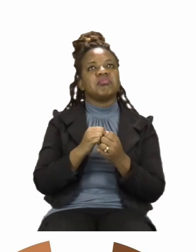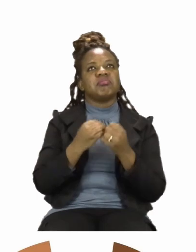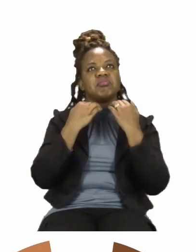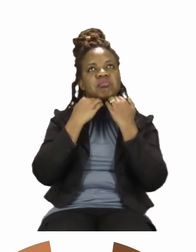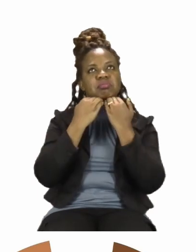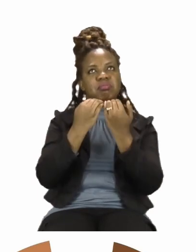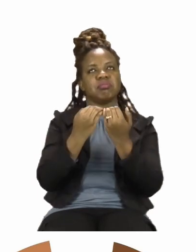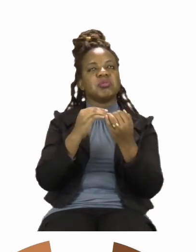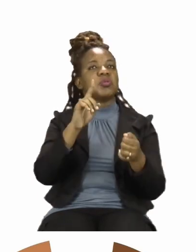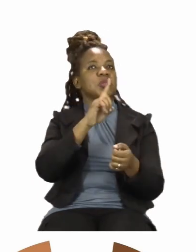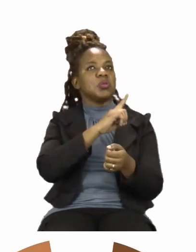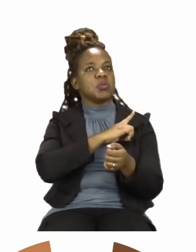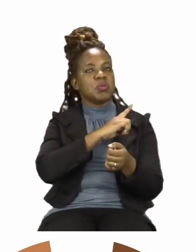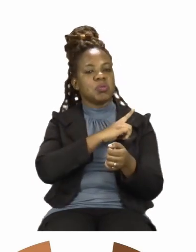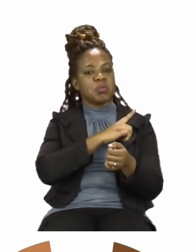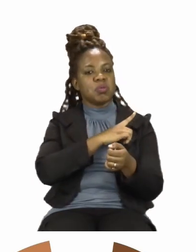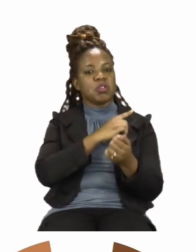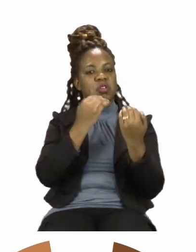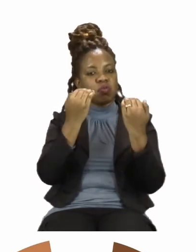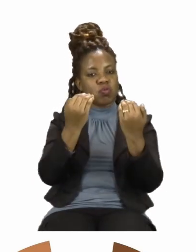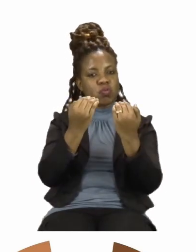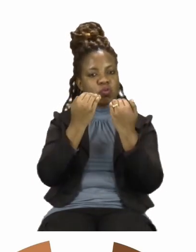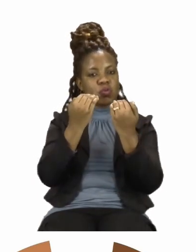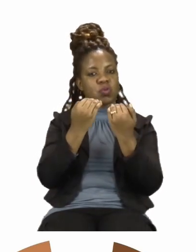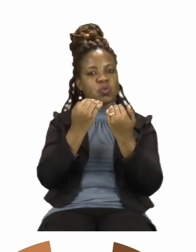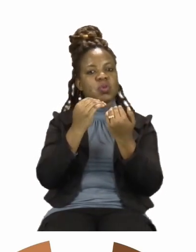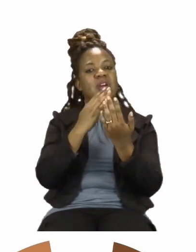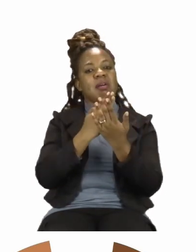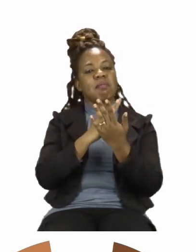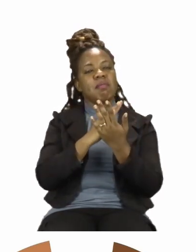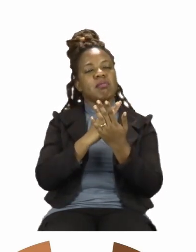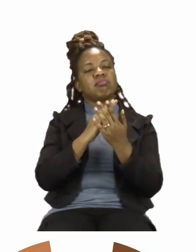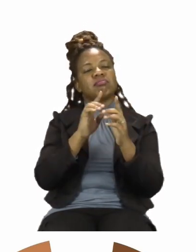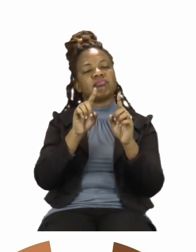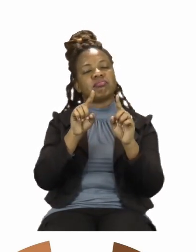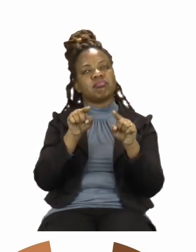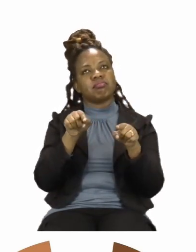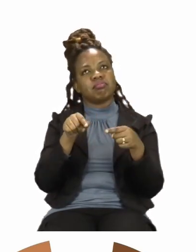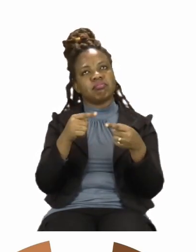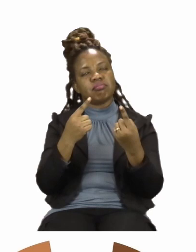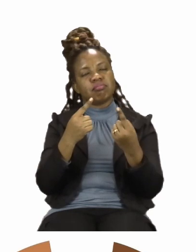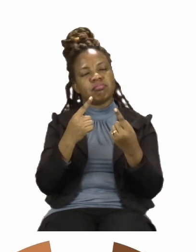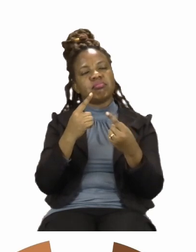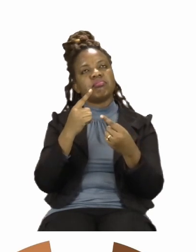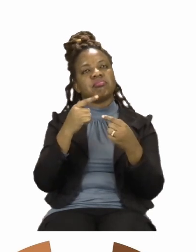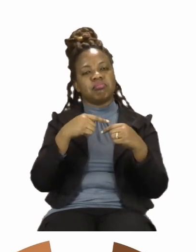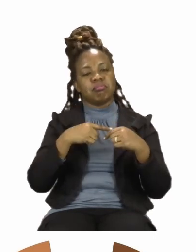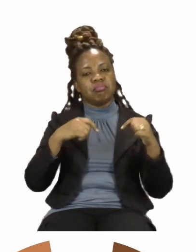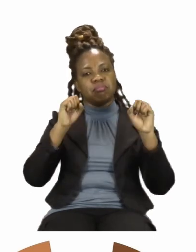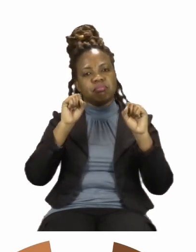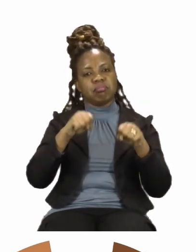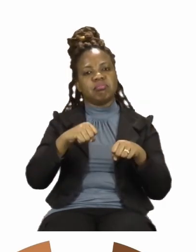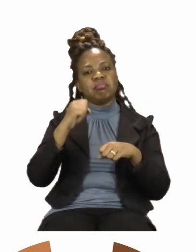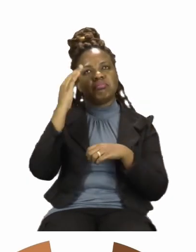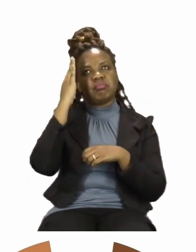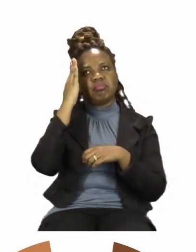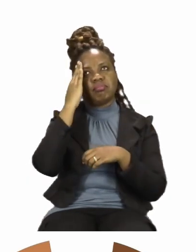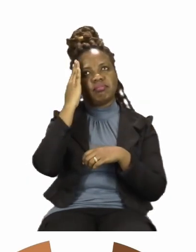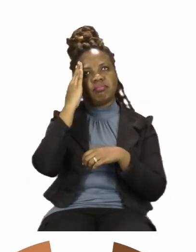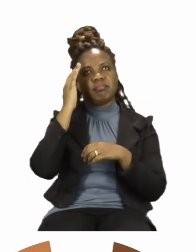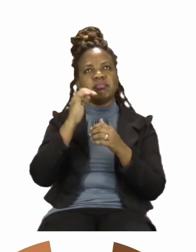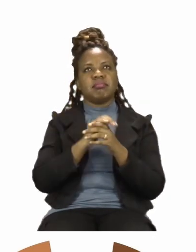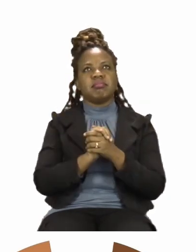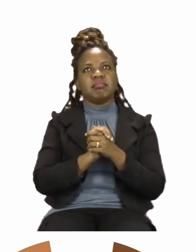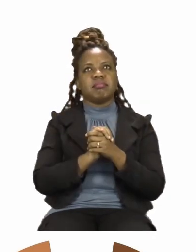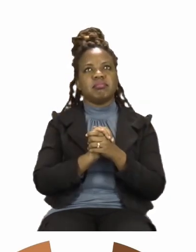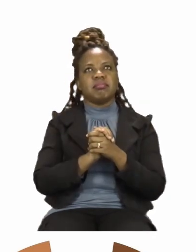know about. We are going to start with the first stanza. Now, when we have paragraphs in a